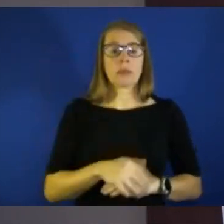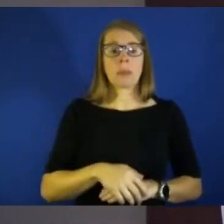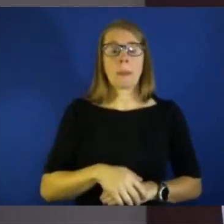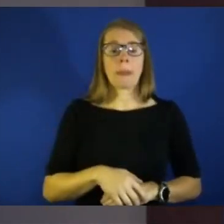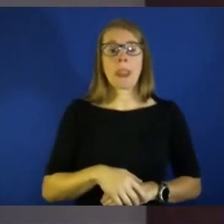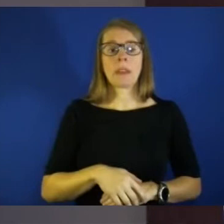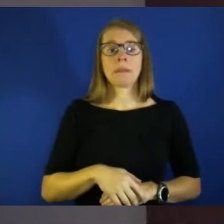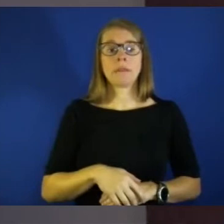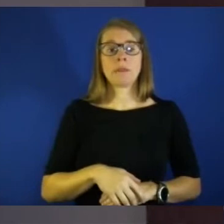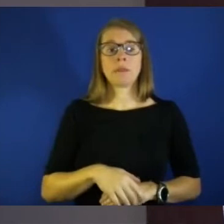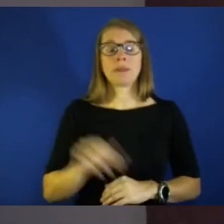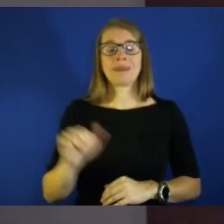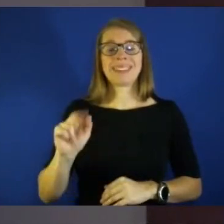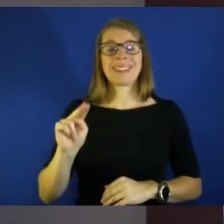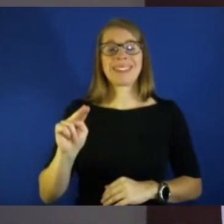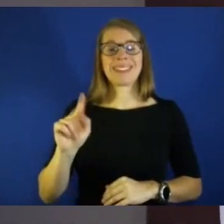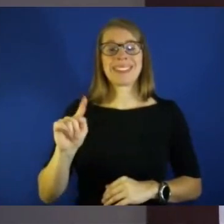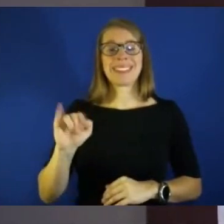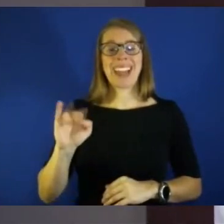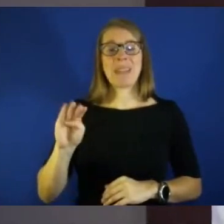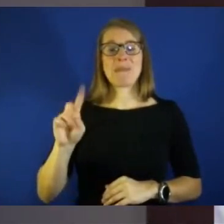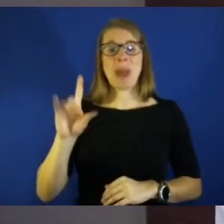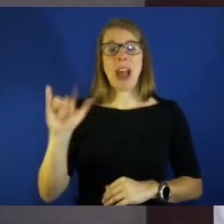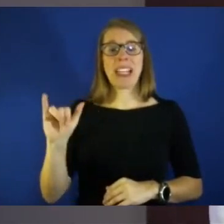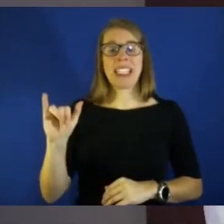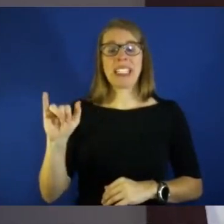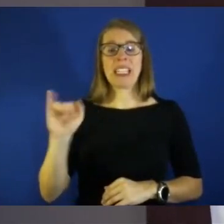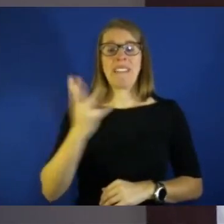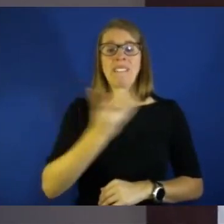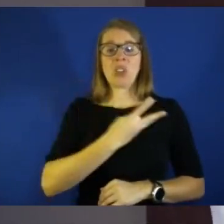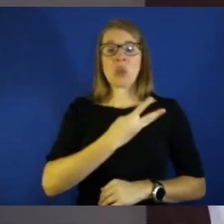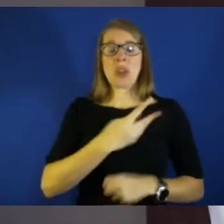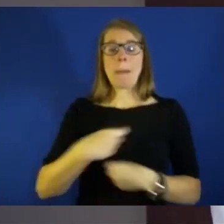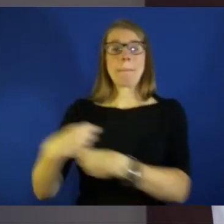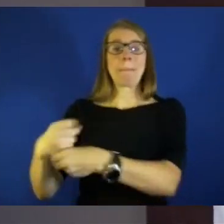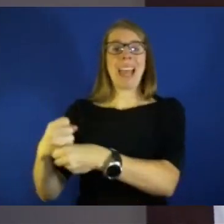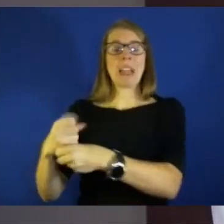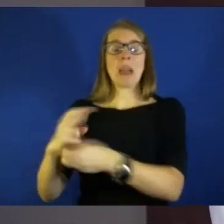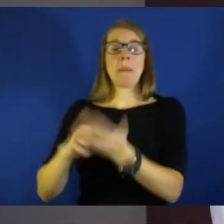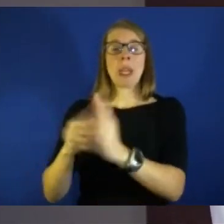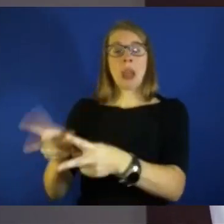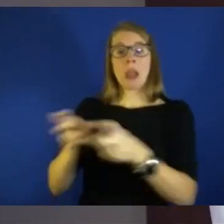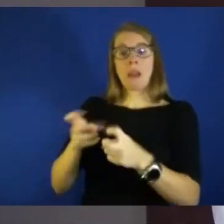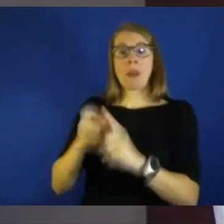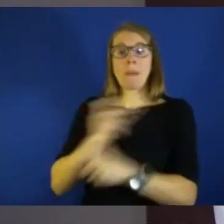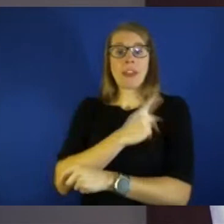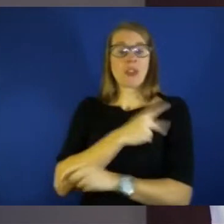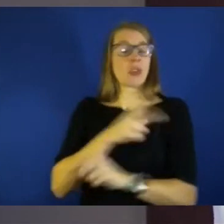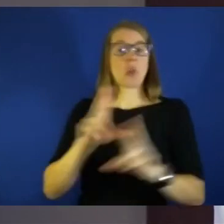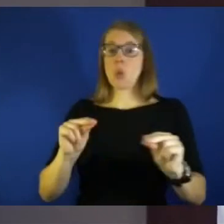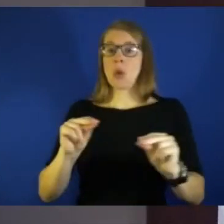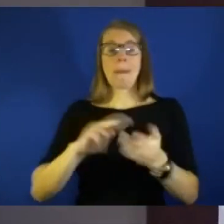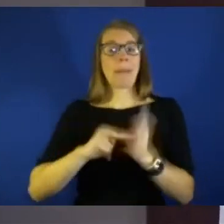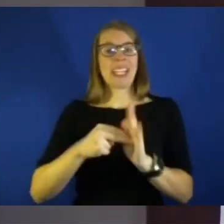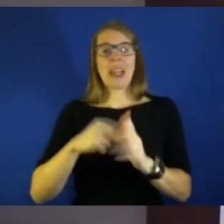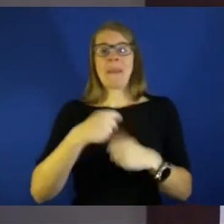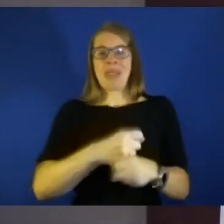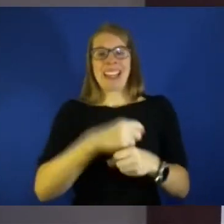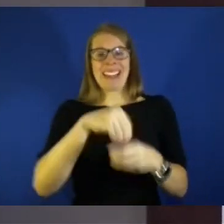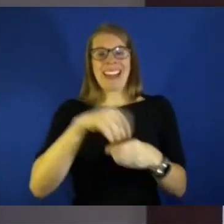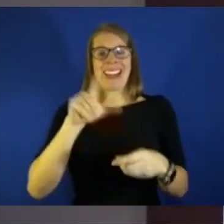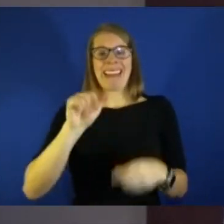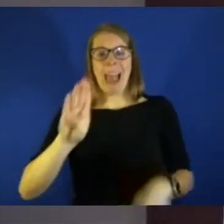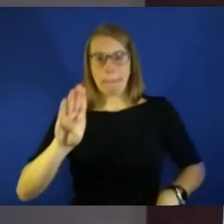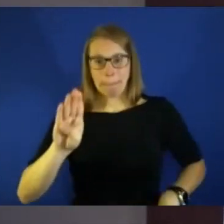antibody infusion that's made. Okay, so this is not like taken from patients, et cetera. This is synthesized in a lab. This is made in a lab,